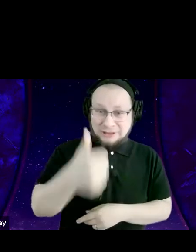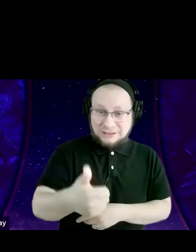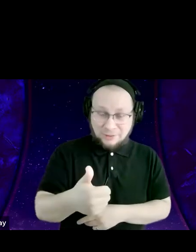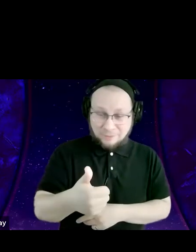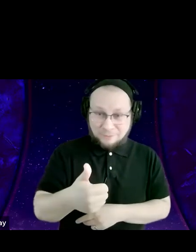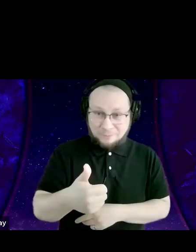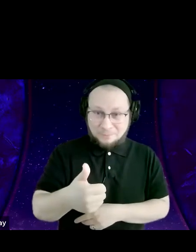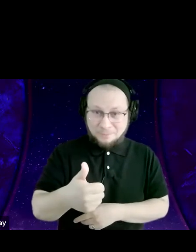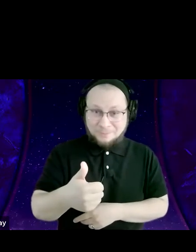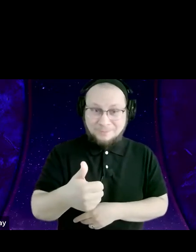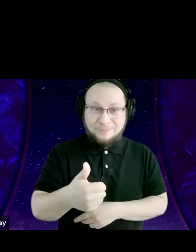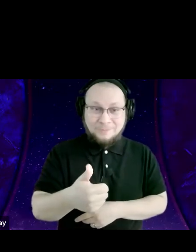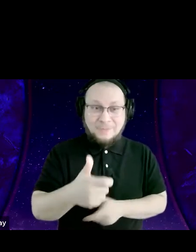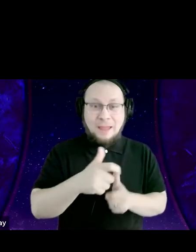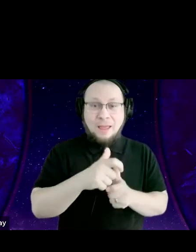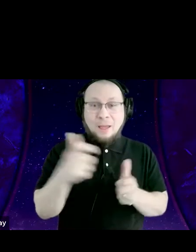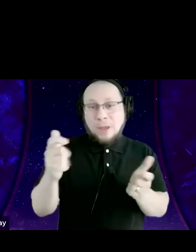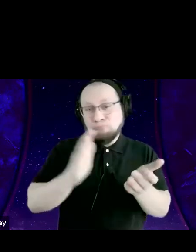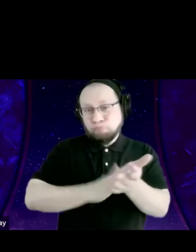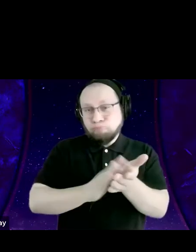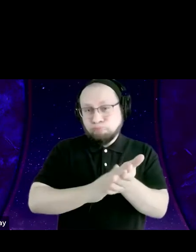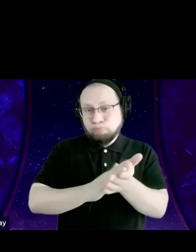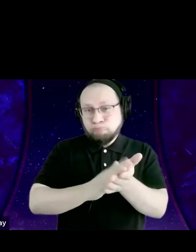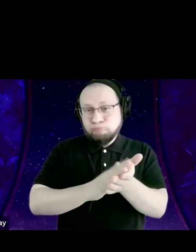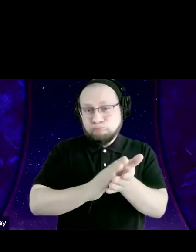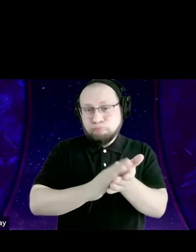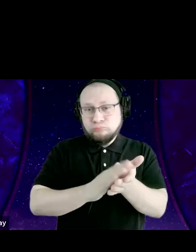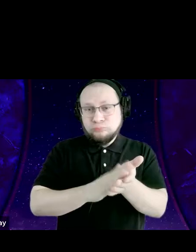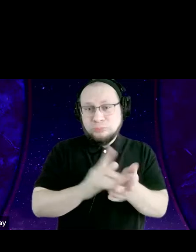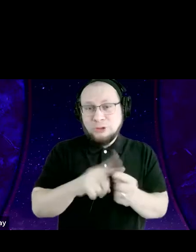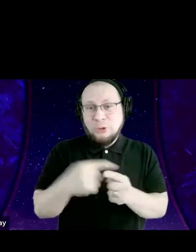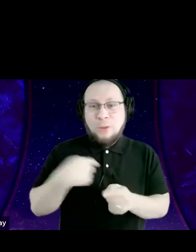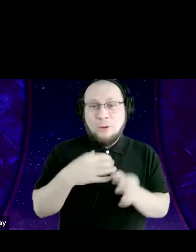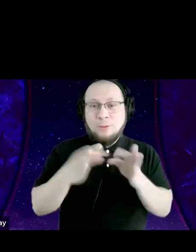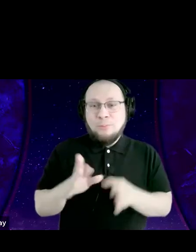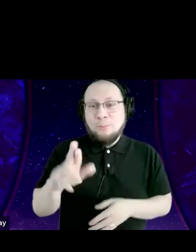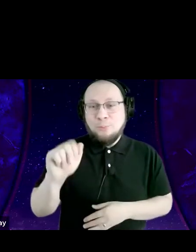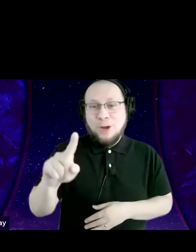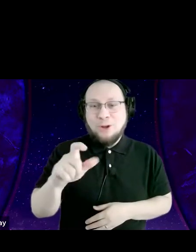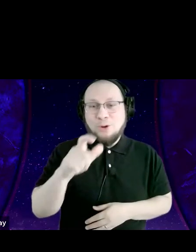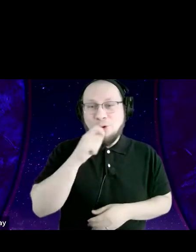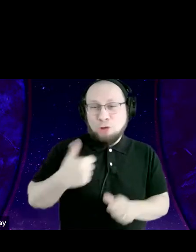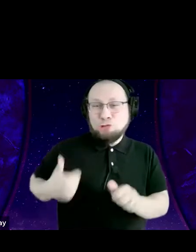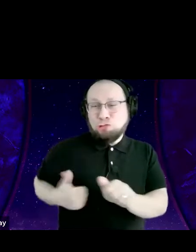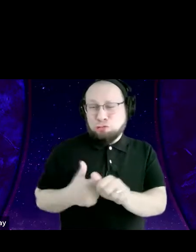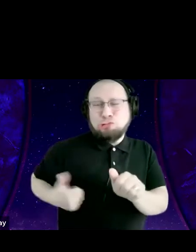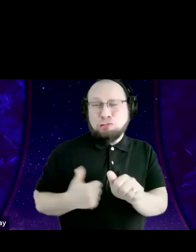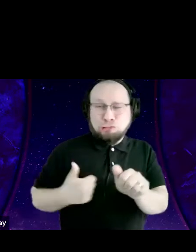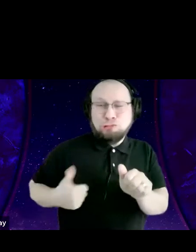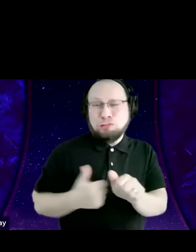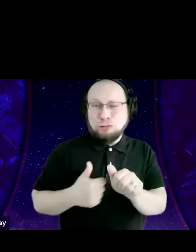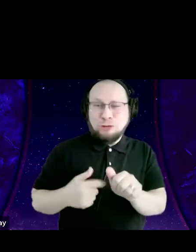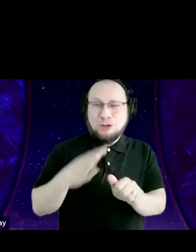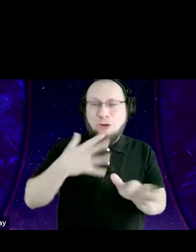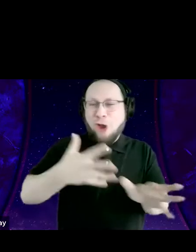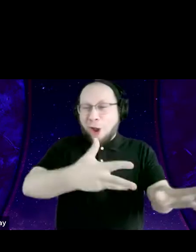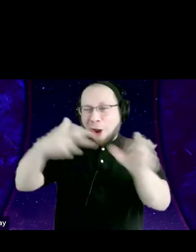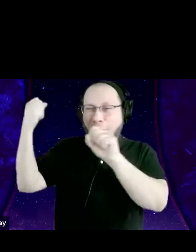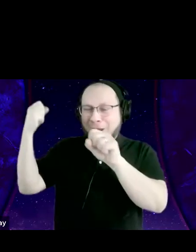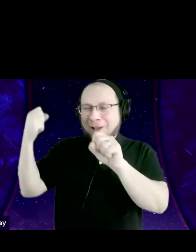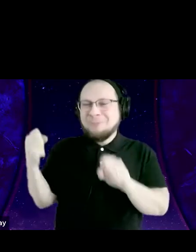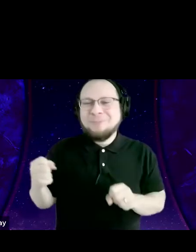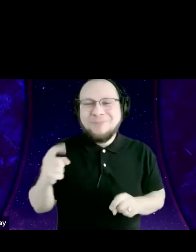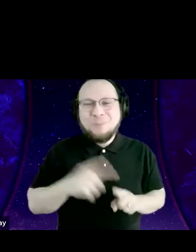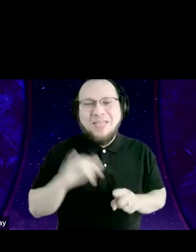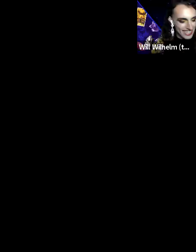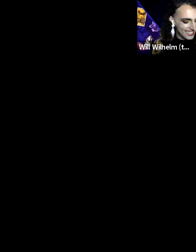another huge round of applause to our interpreter, Brad, who kept up with me and Jéhan talking a mile a minute, but that's what